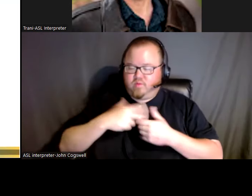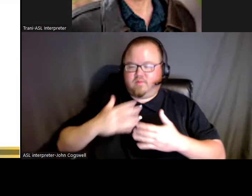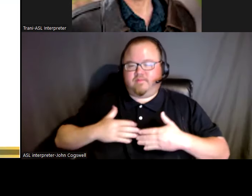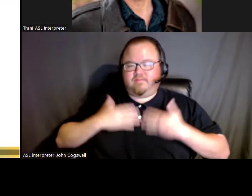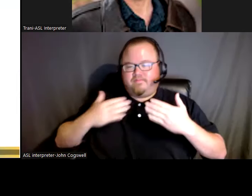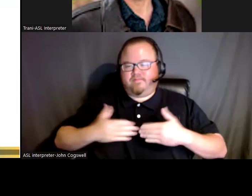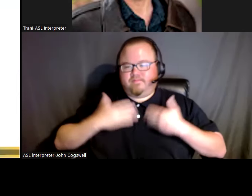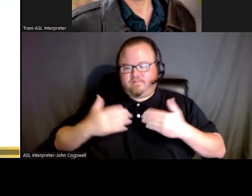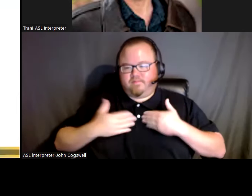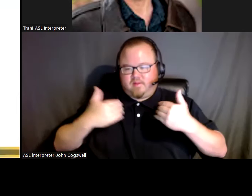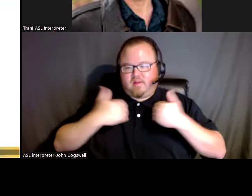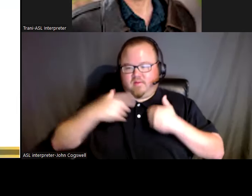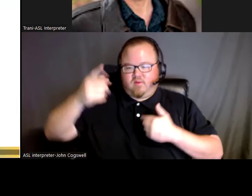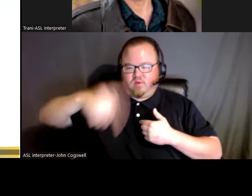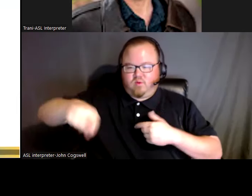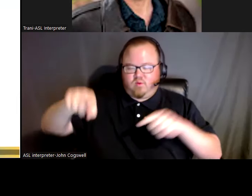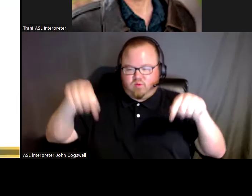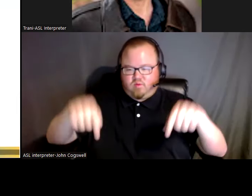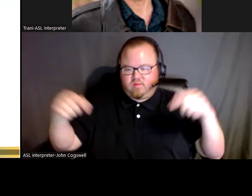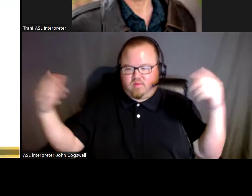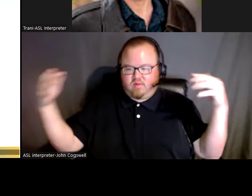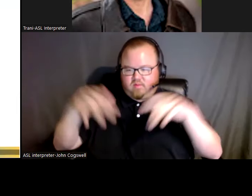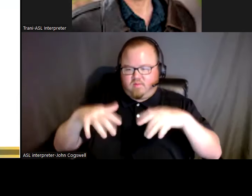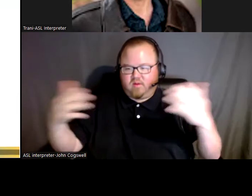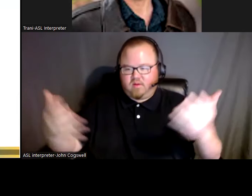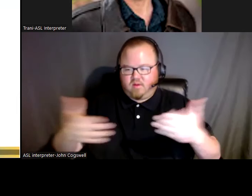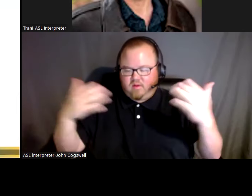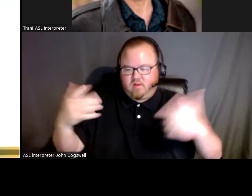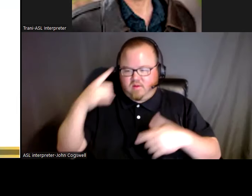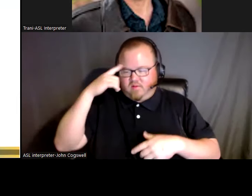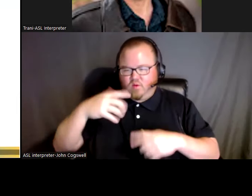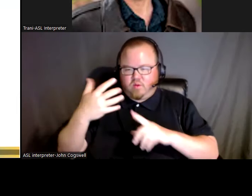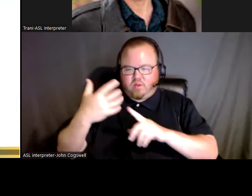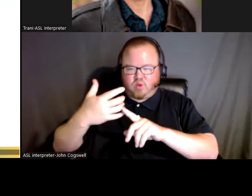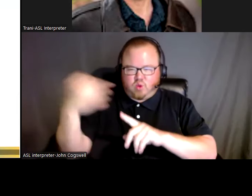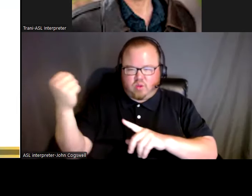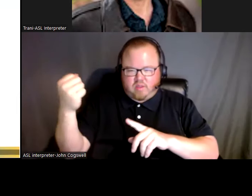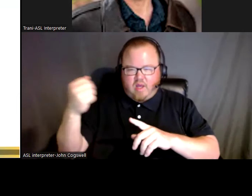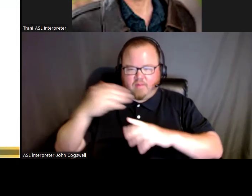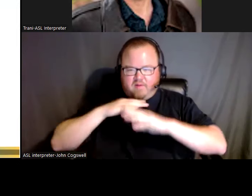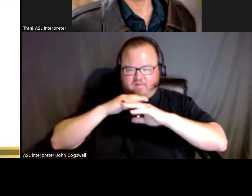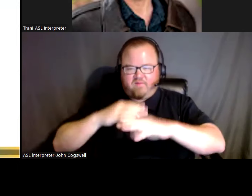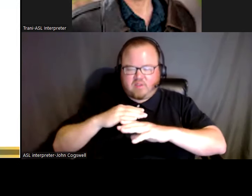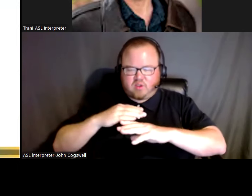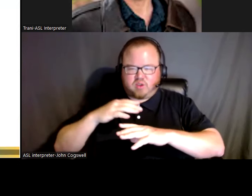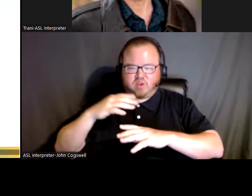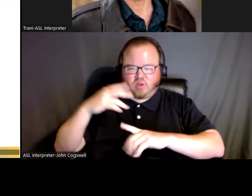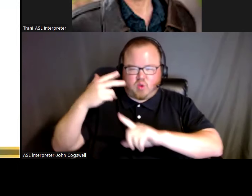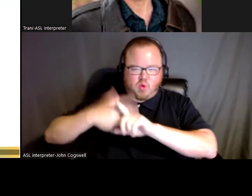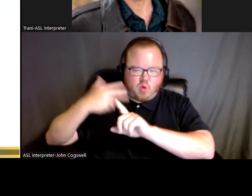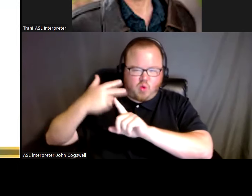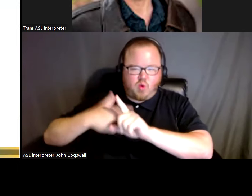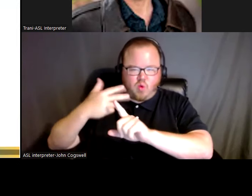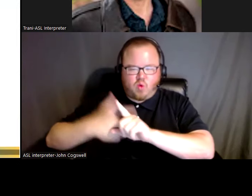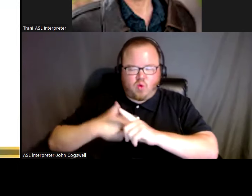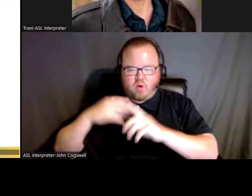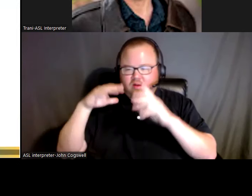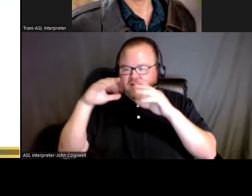to have you here for our Suicide Prevention Coalition quarterly meeting. We have lots